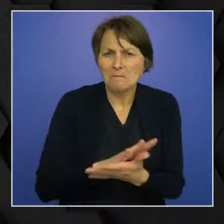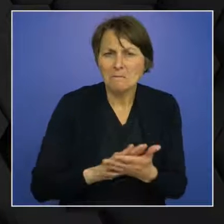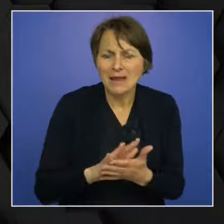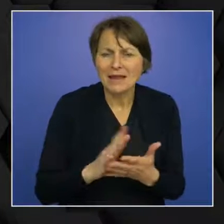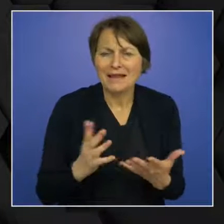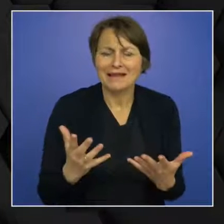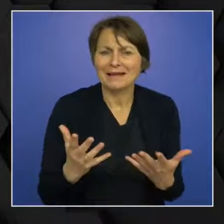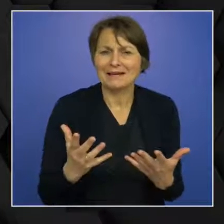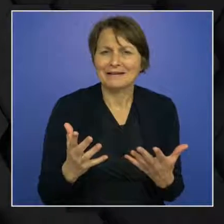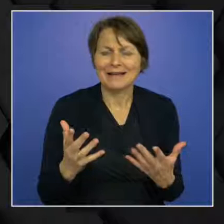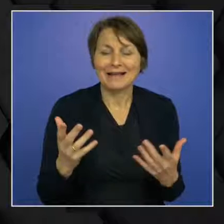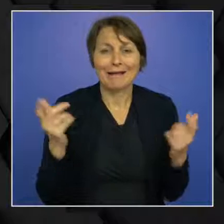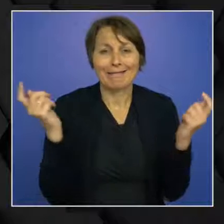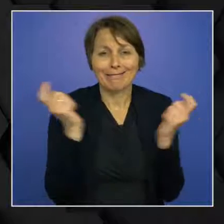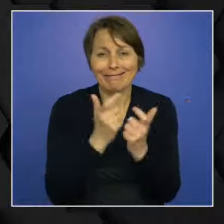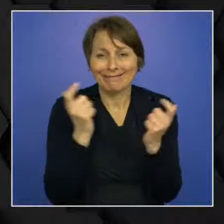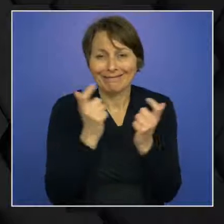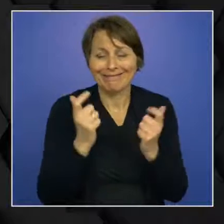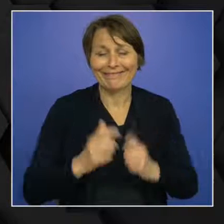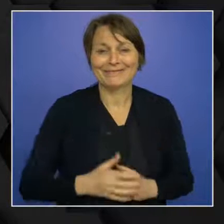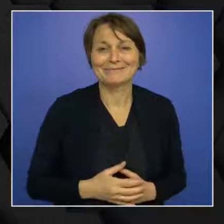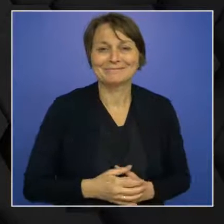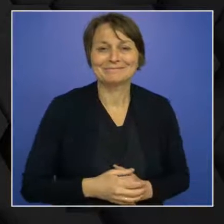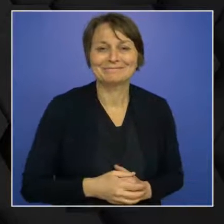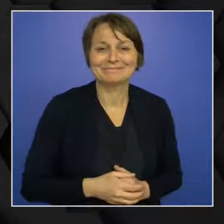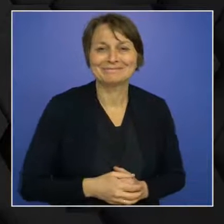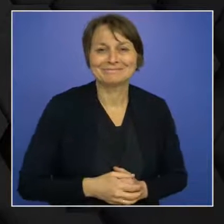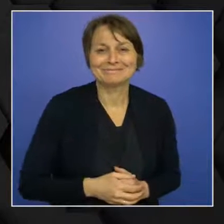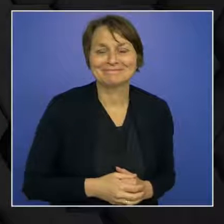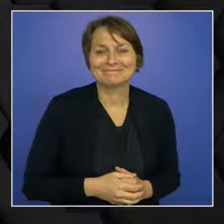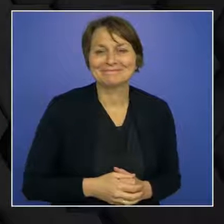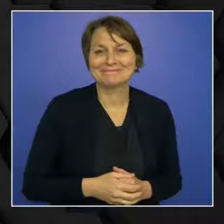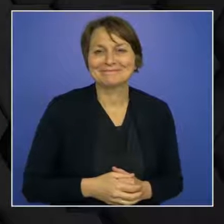for anyone else, it's like something weird. No.